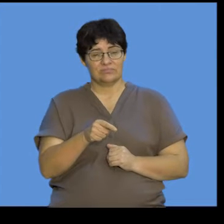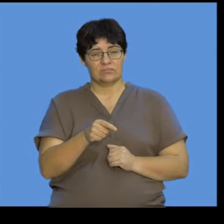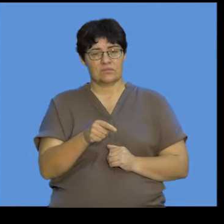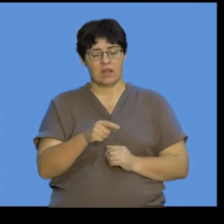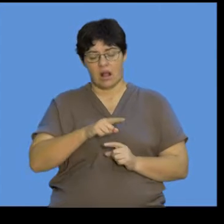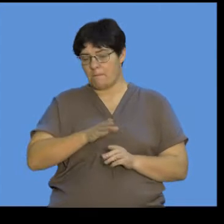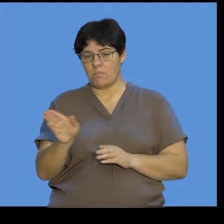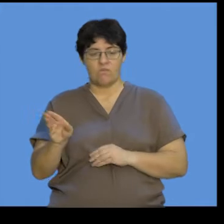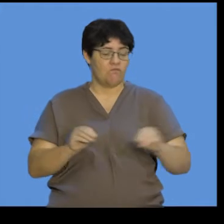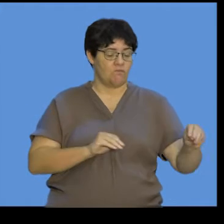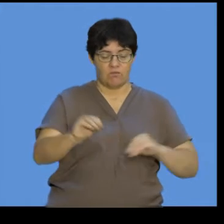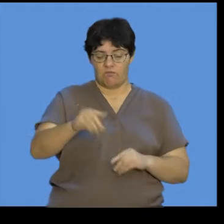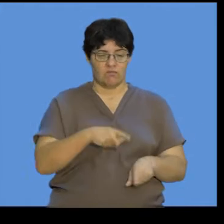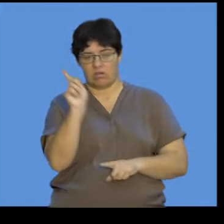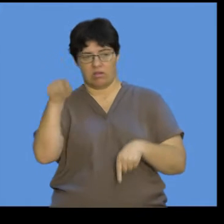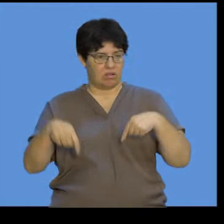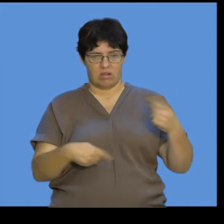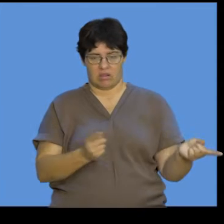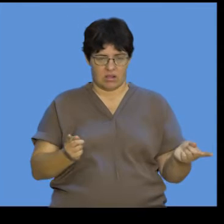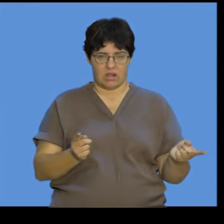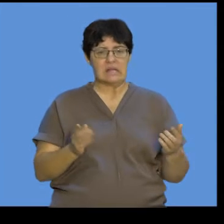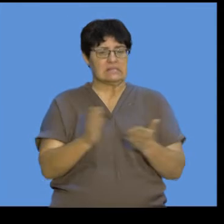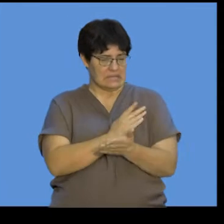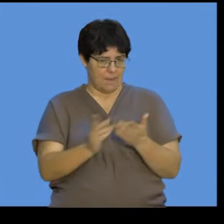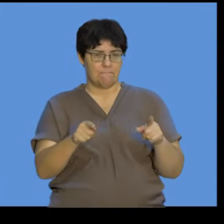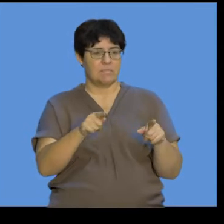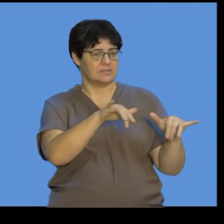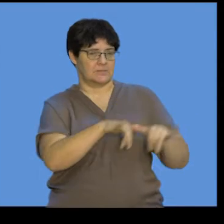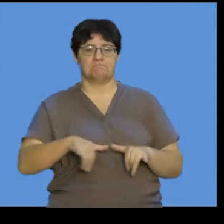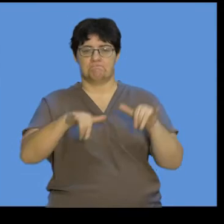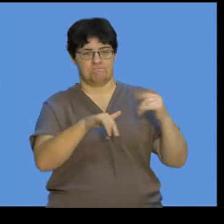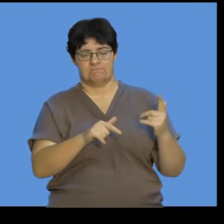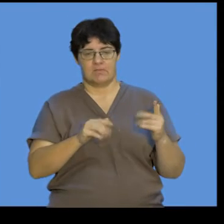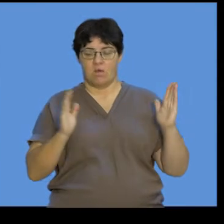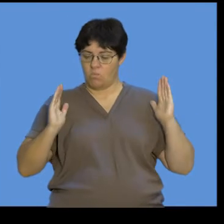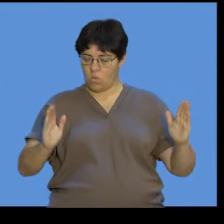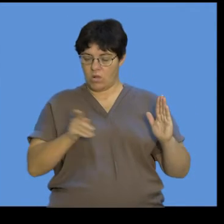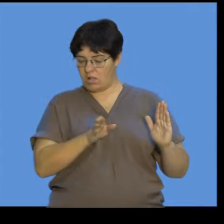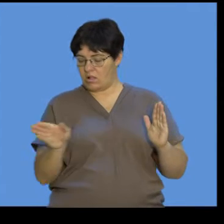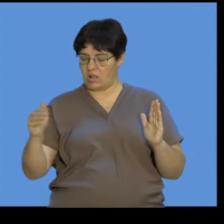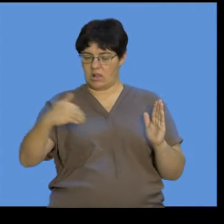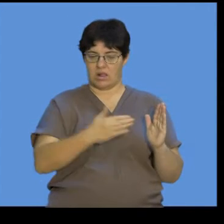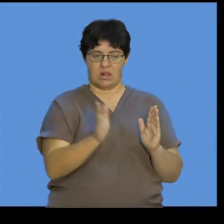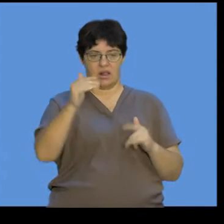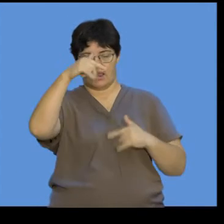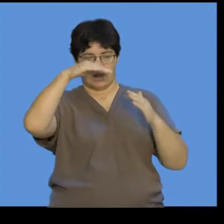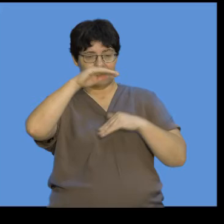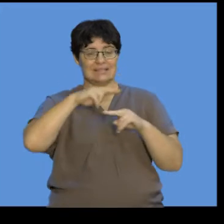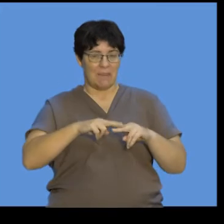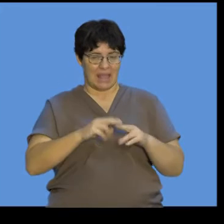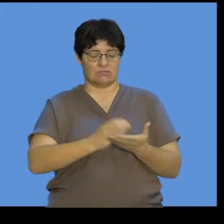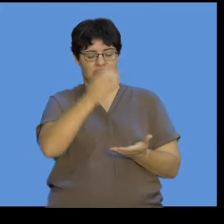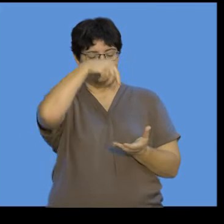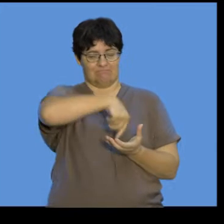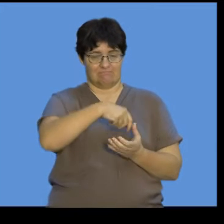will definitely be collisions between the particles, okay, and the walls of the container. So according to the kinetic molecular theory,